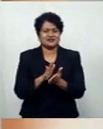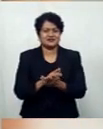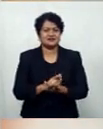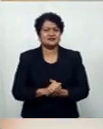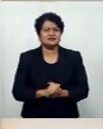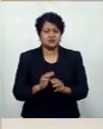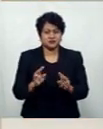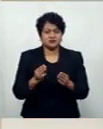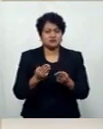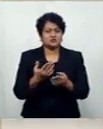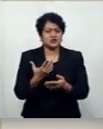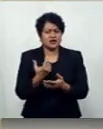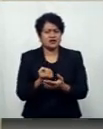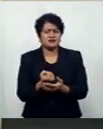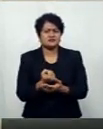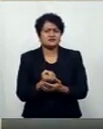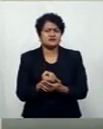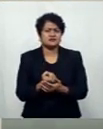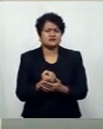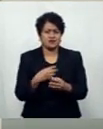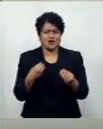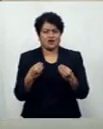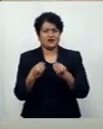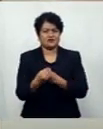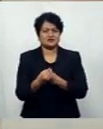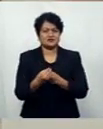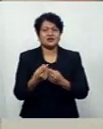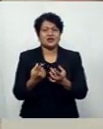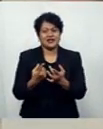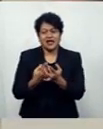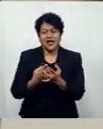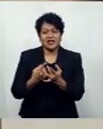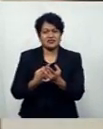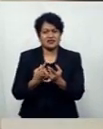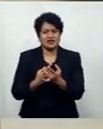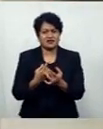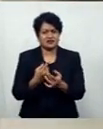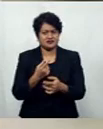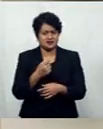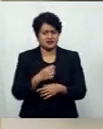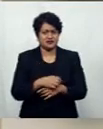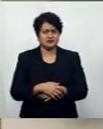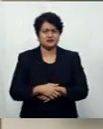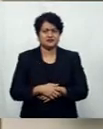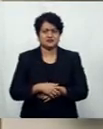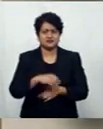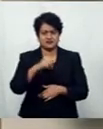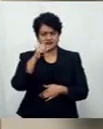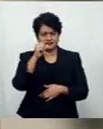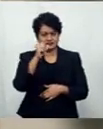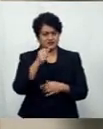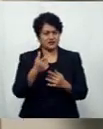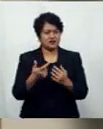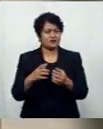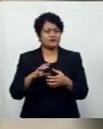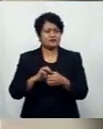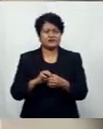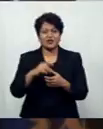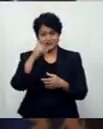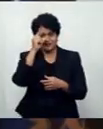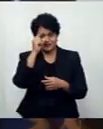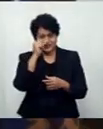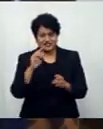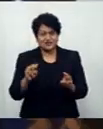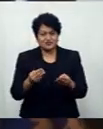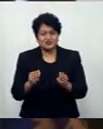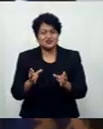has also had offers for collaboration from Ethok musicians. And my plan is that to do more covers and